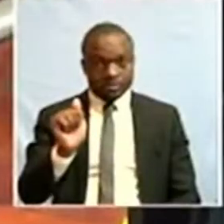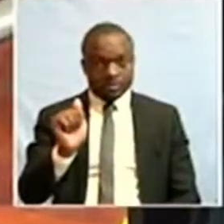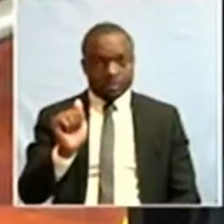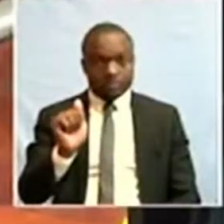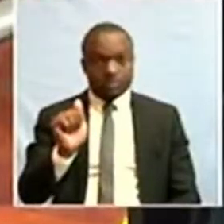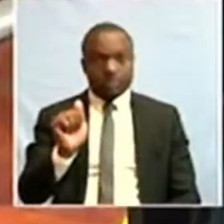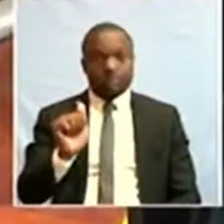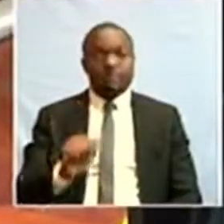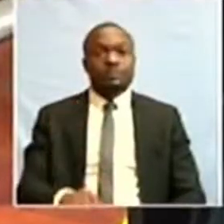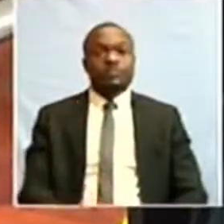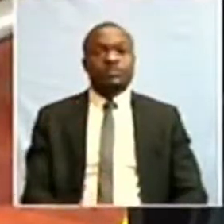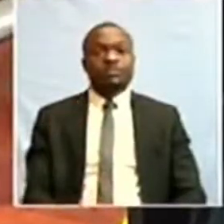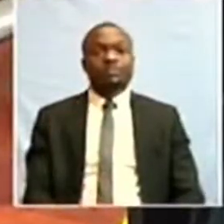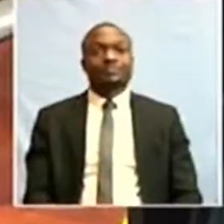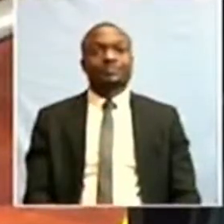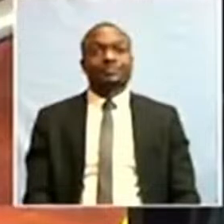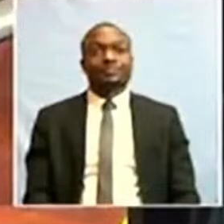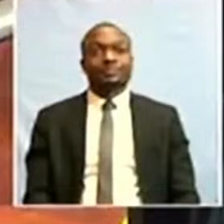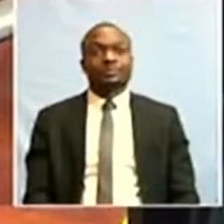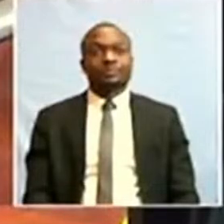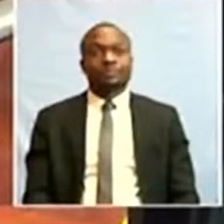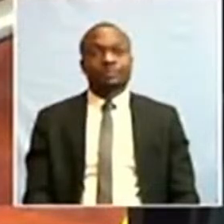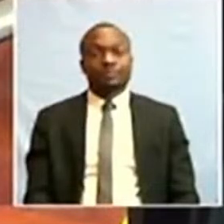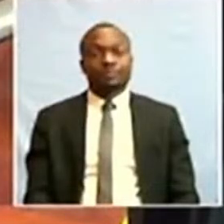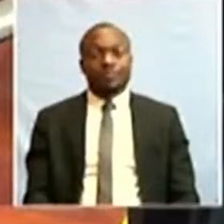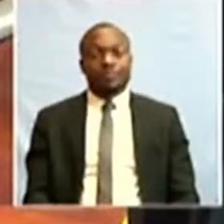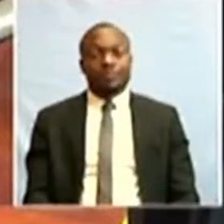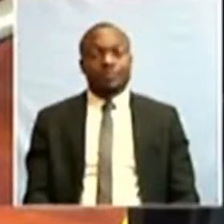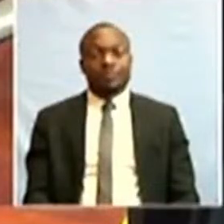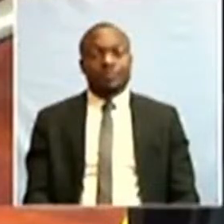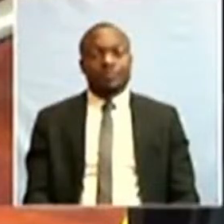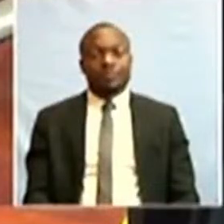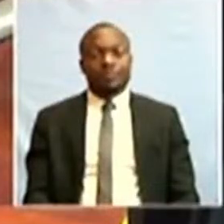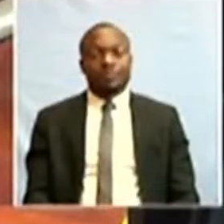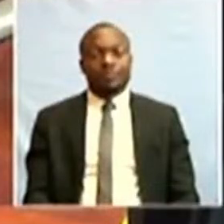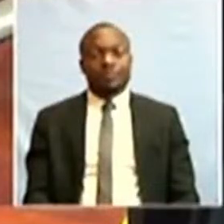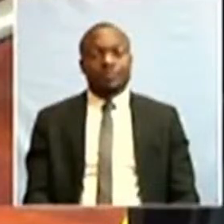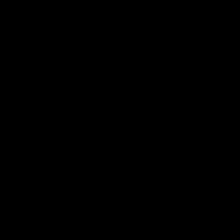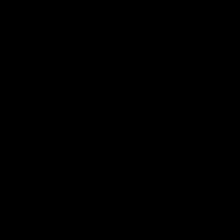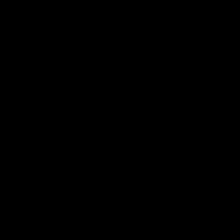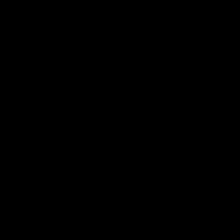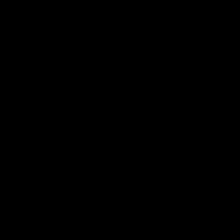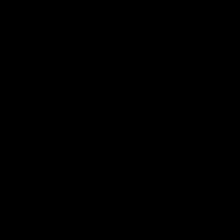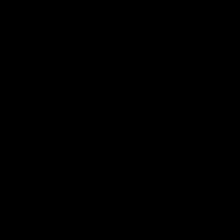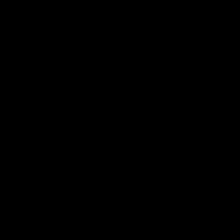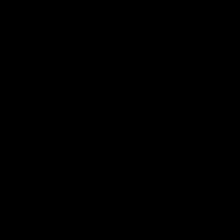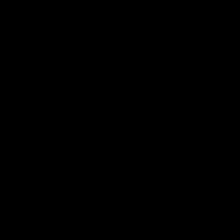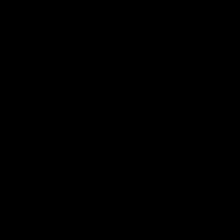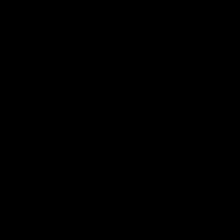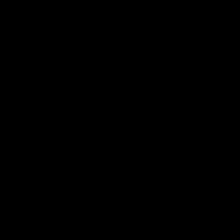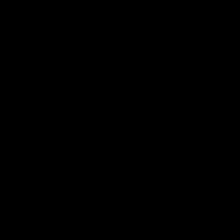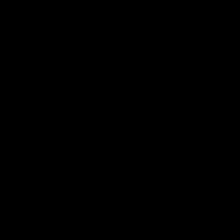Office. My team members will introduce themselves.